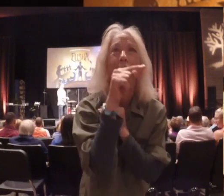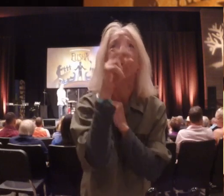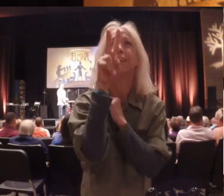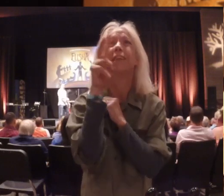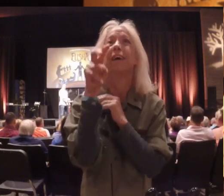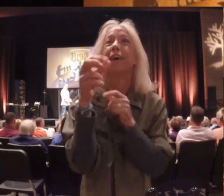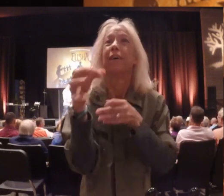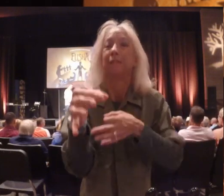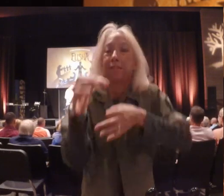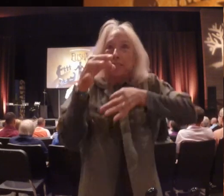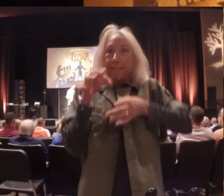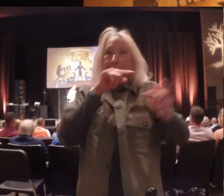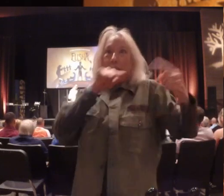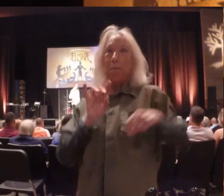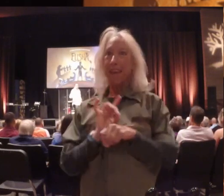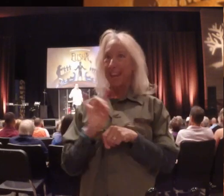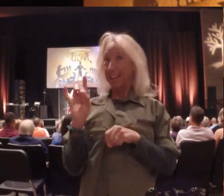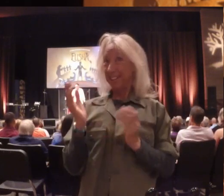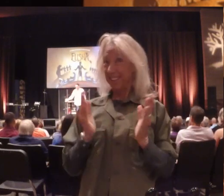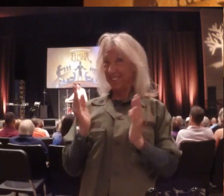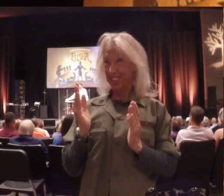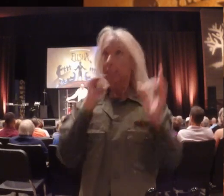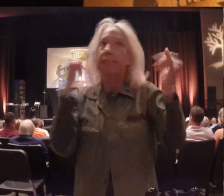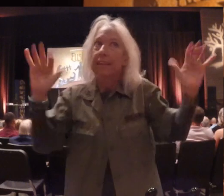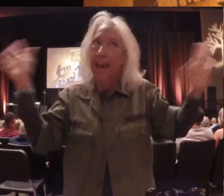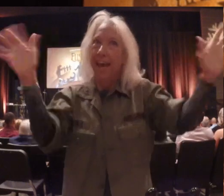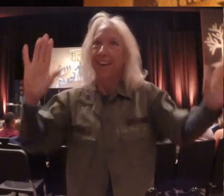o'clock service. Not today.